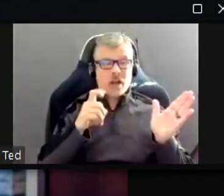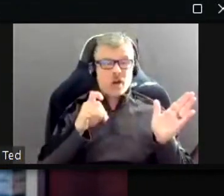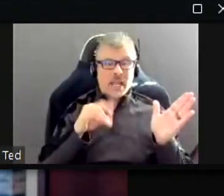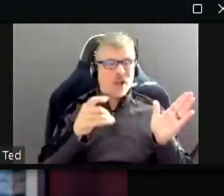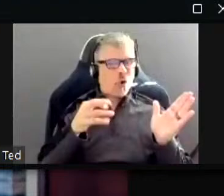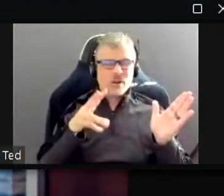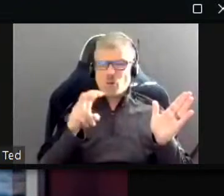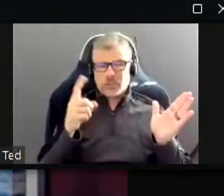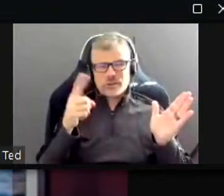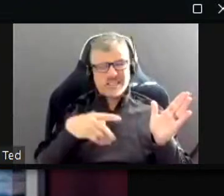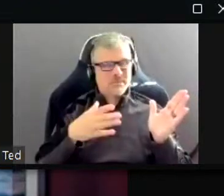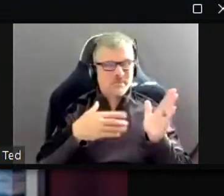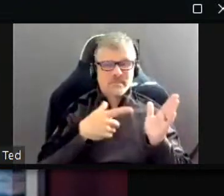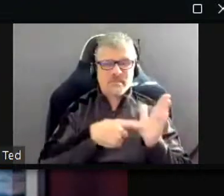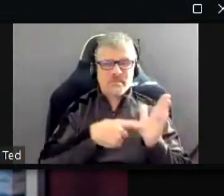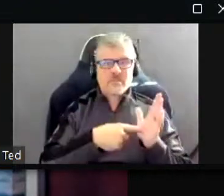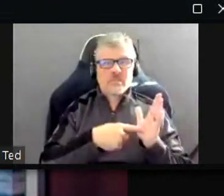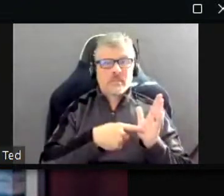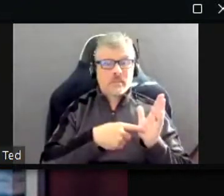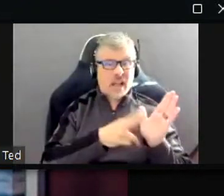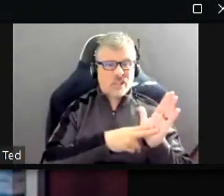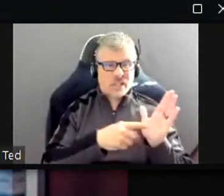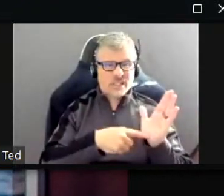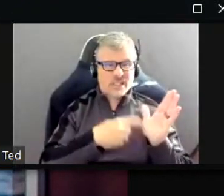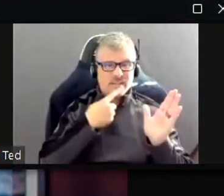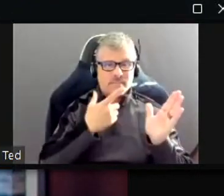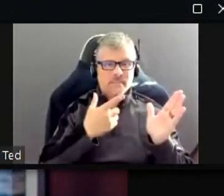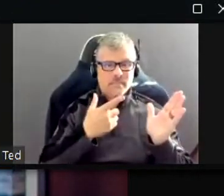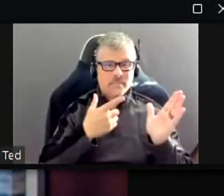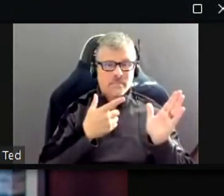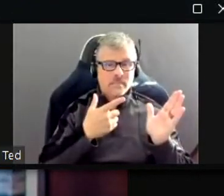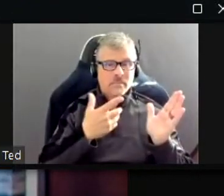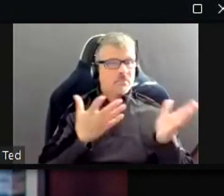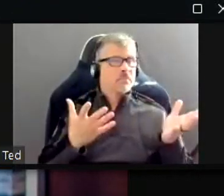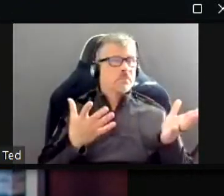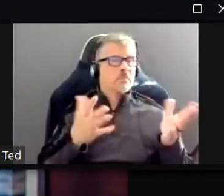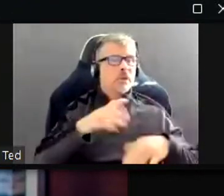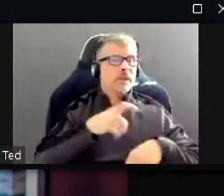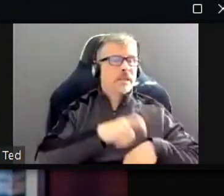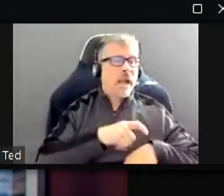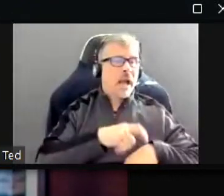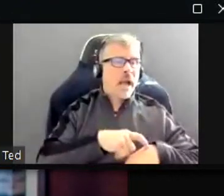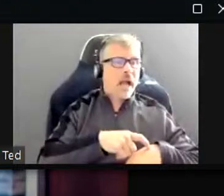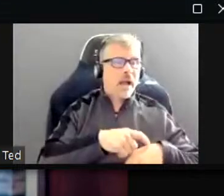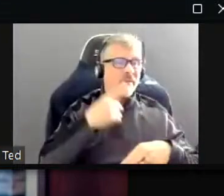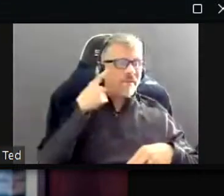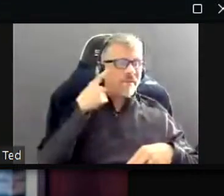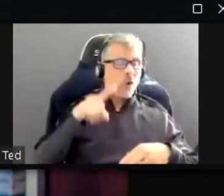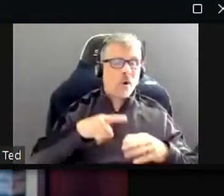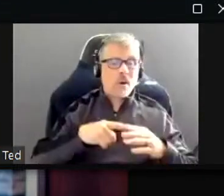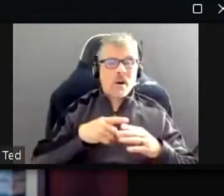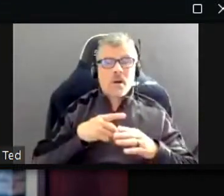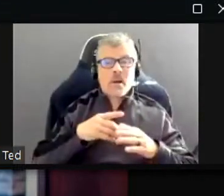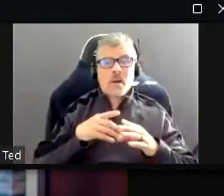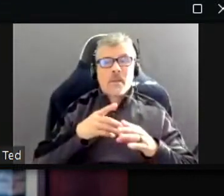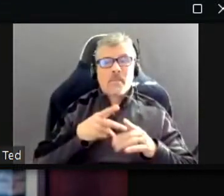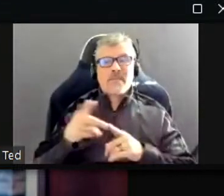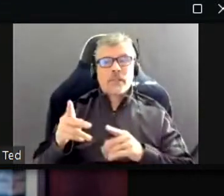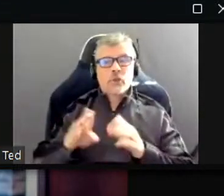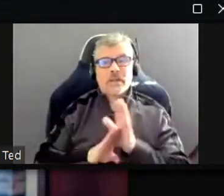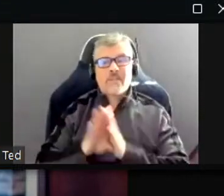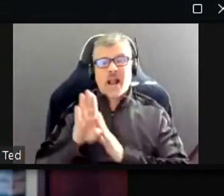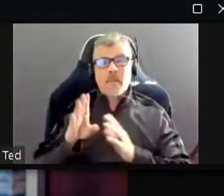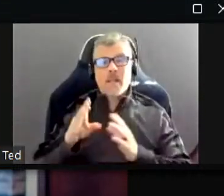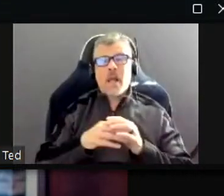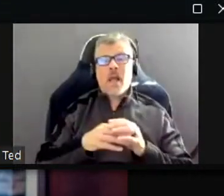days in the contract. How much time do you have for professional development? How much time do you have to